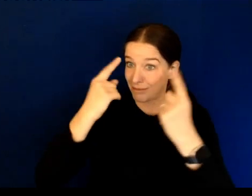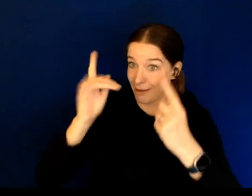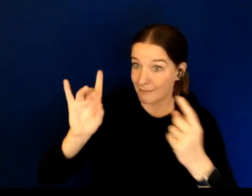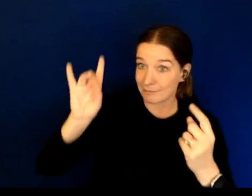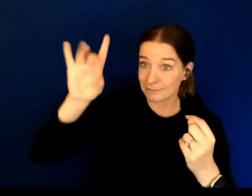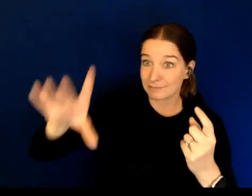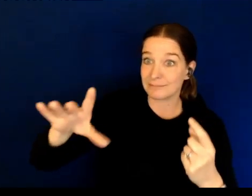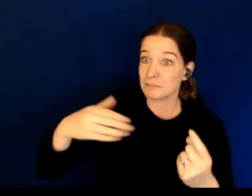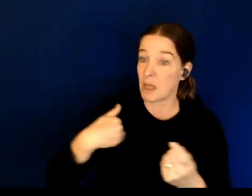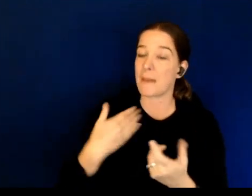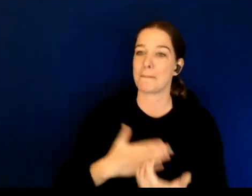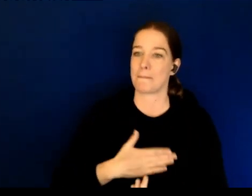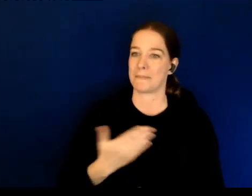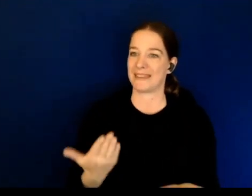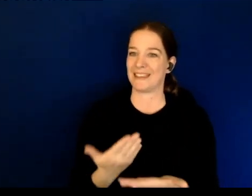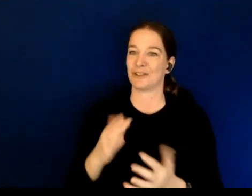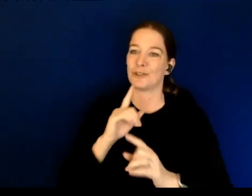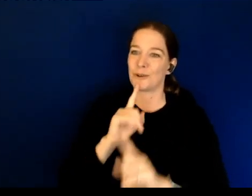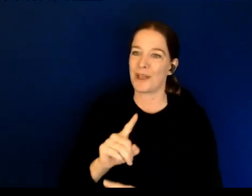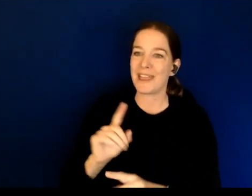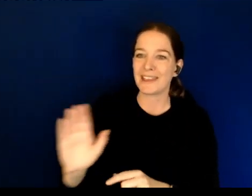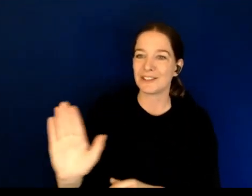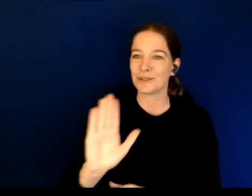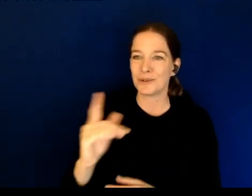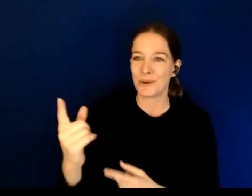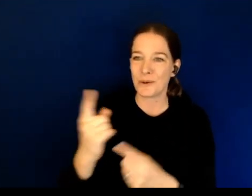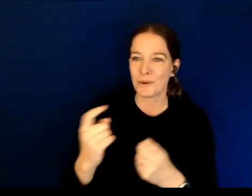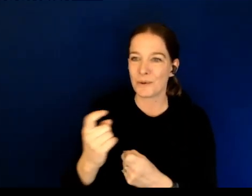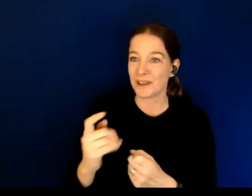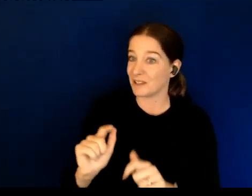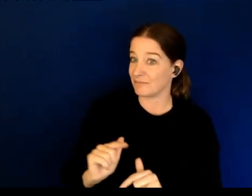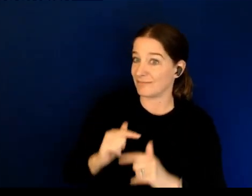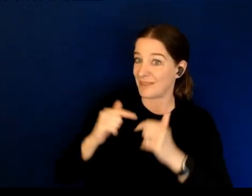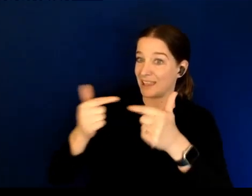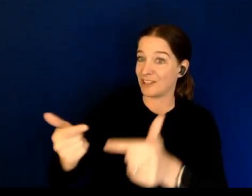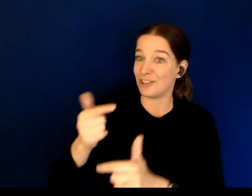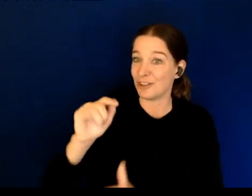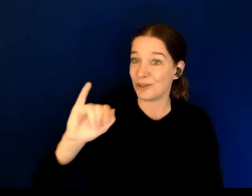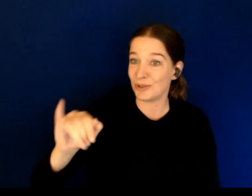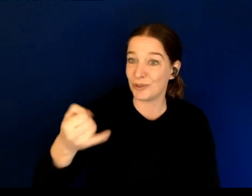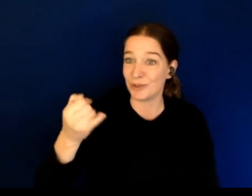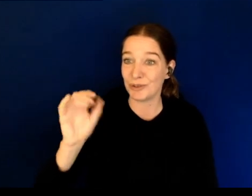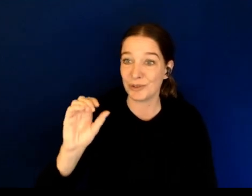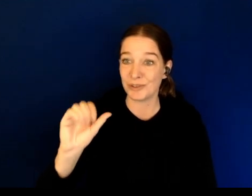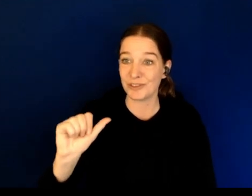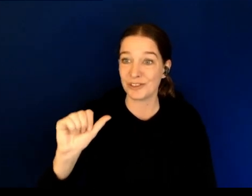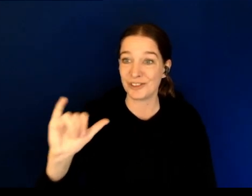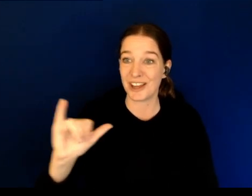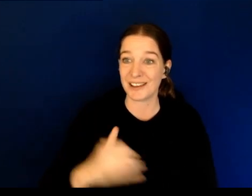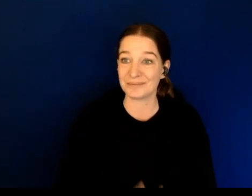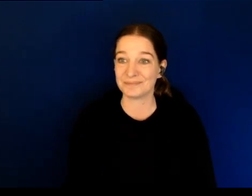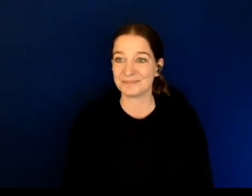answer any questions you all may have. Back to you now, Justin. Thank you.